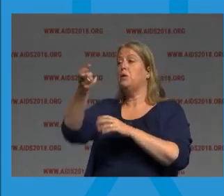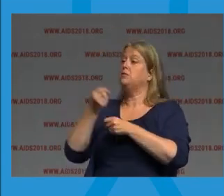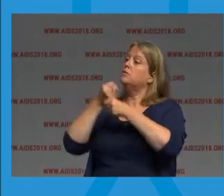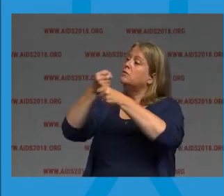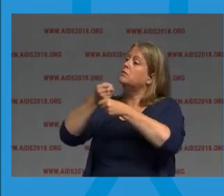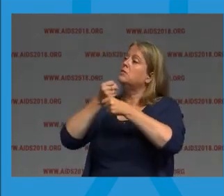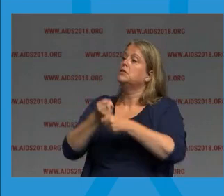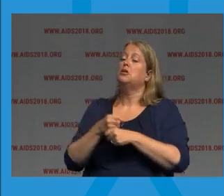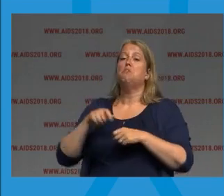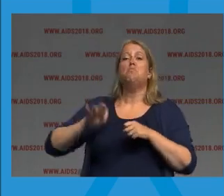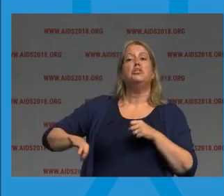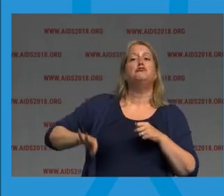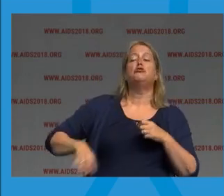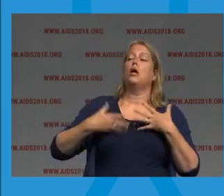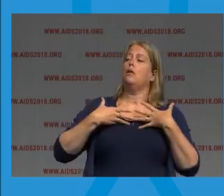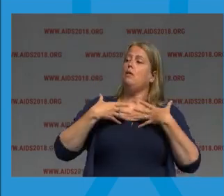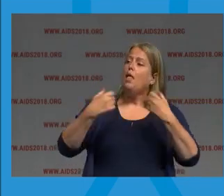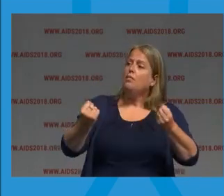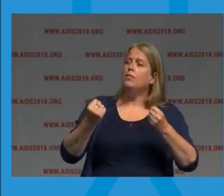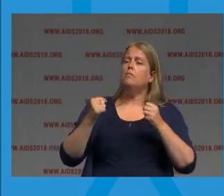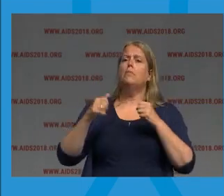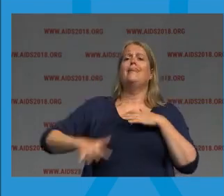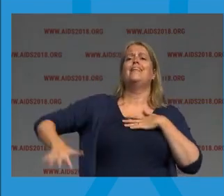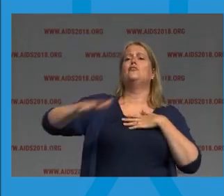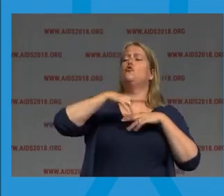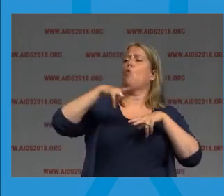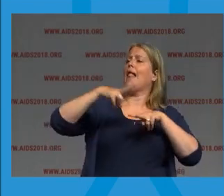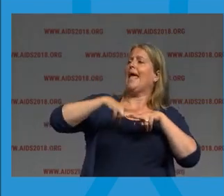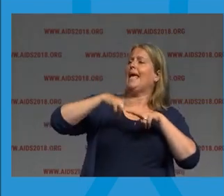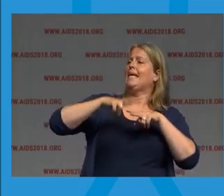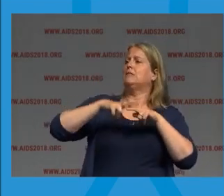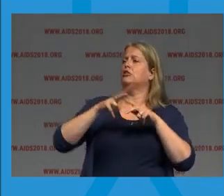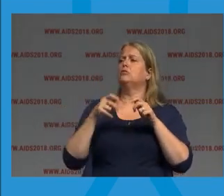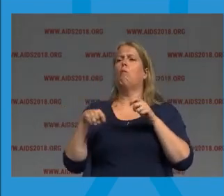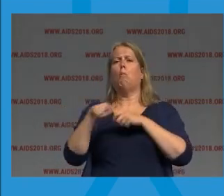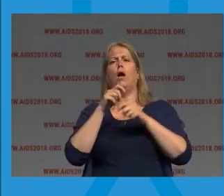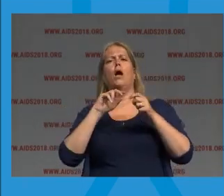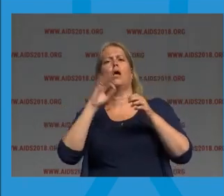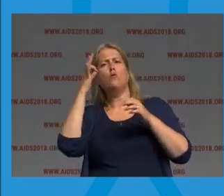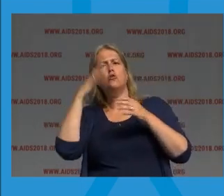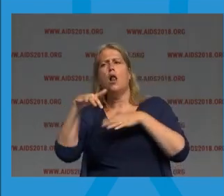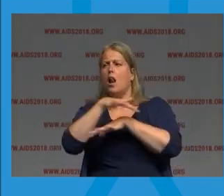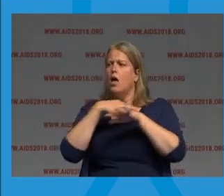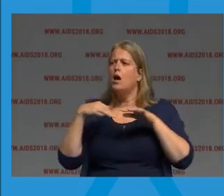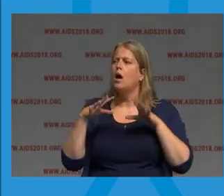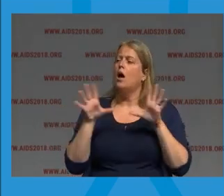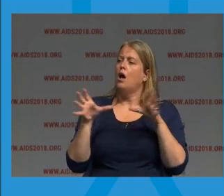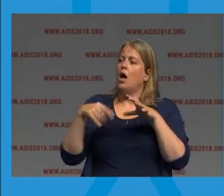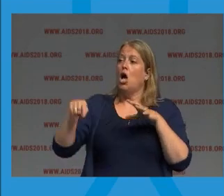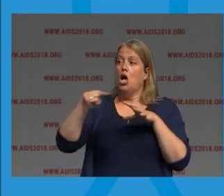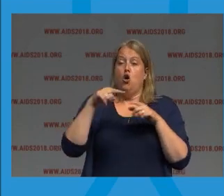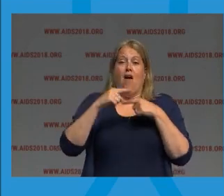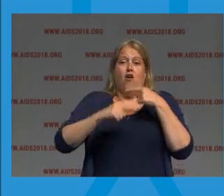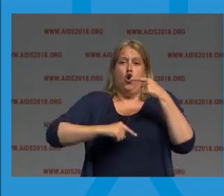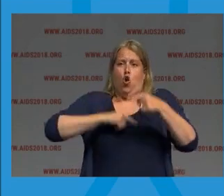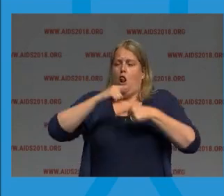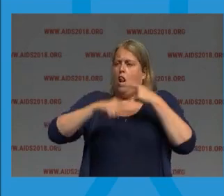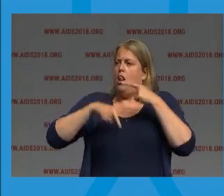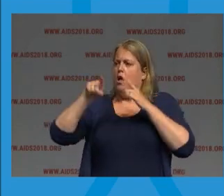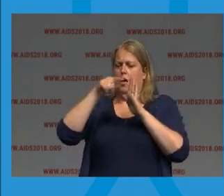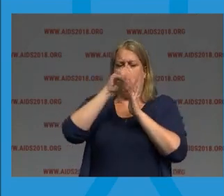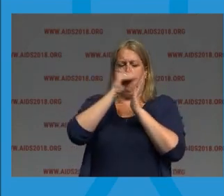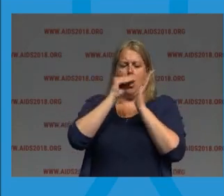ministries of health, in the National AIDS Control Council, what you have a role to ensure that our policies are pushing more